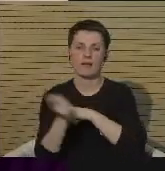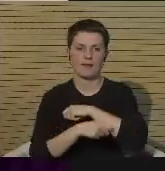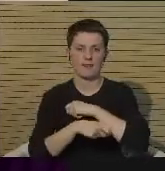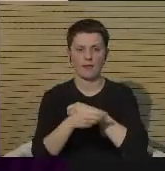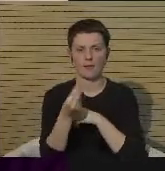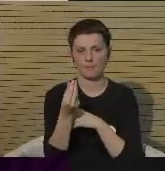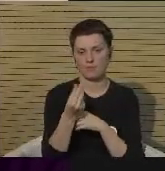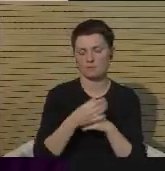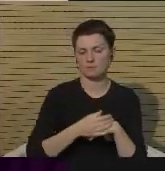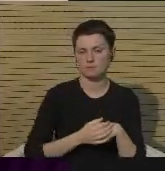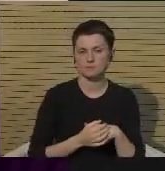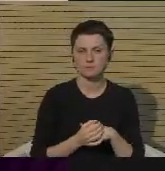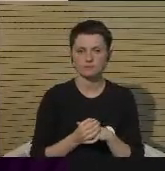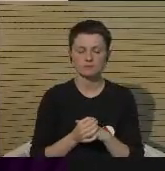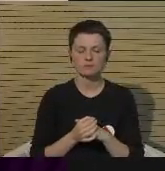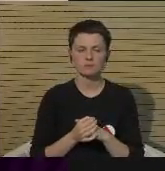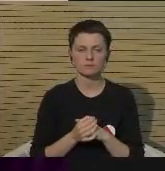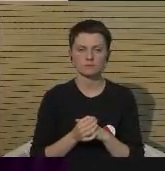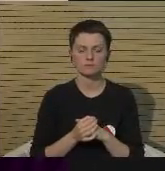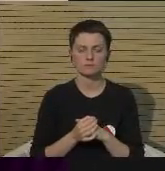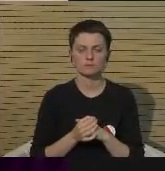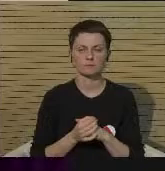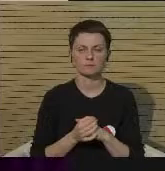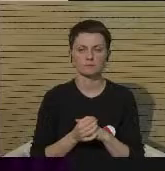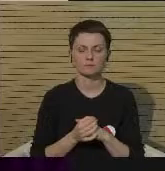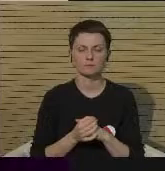and we do not know what kind of fine is going to be